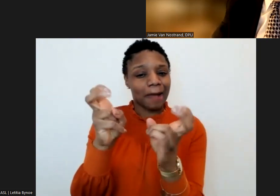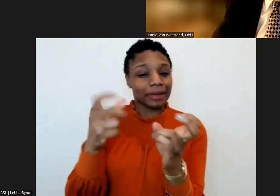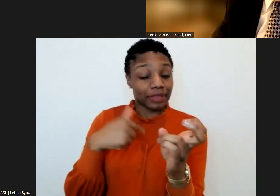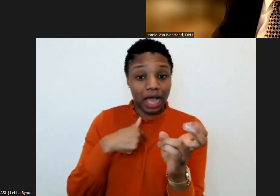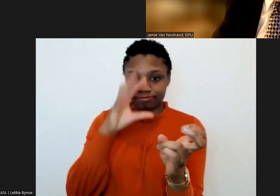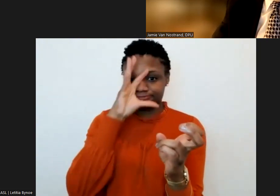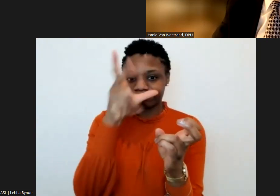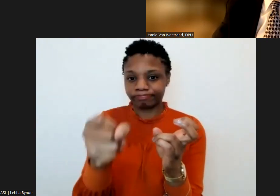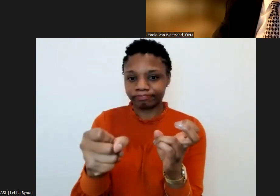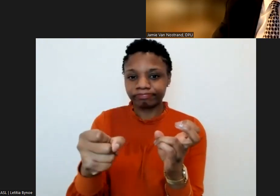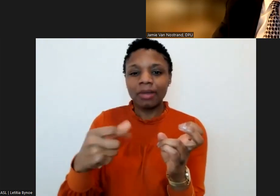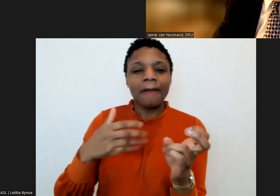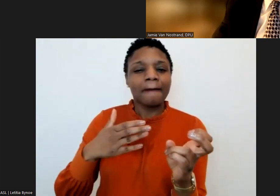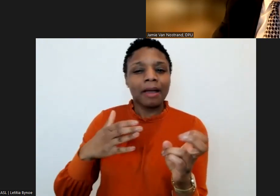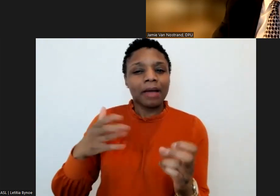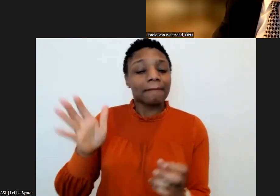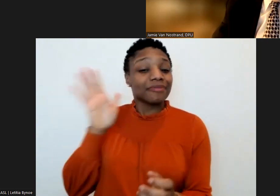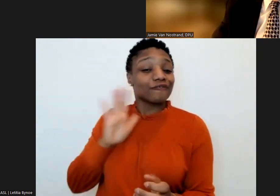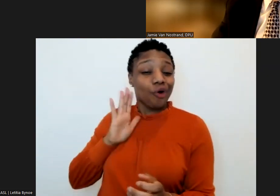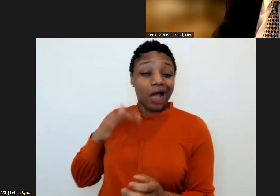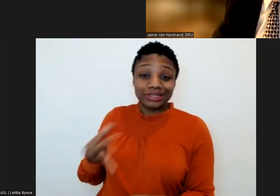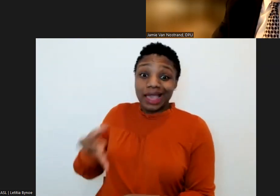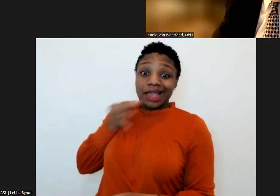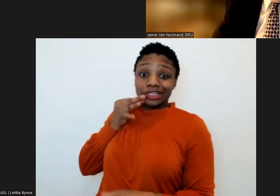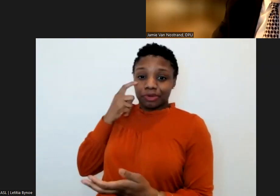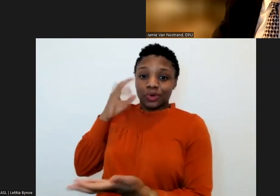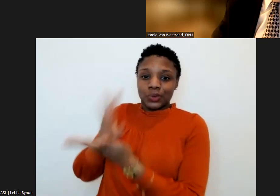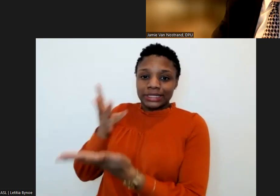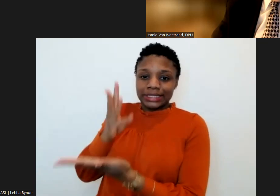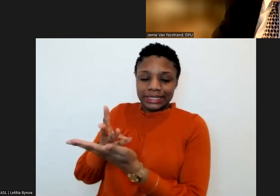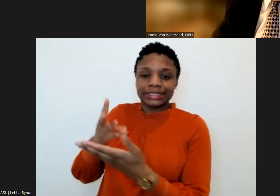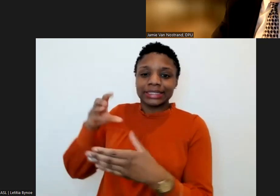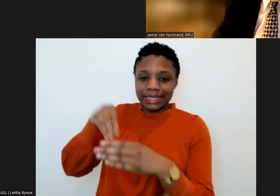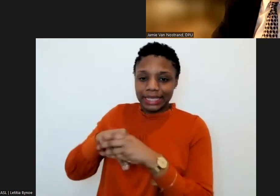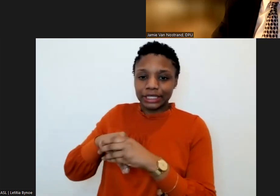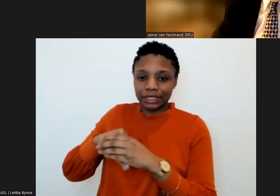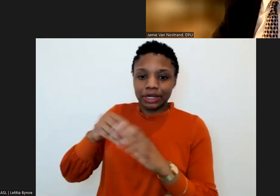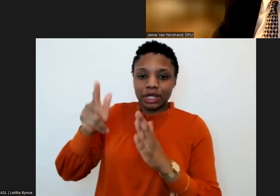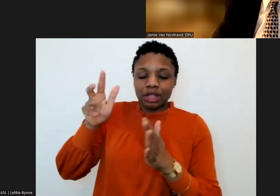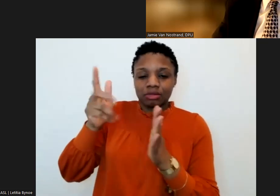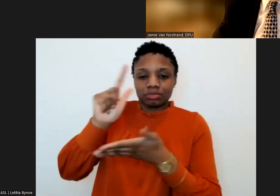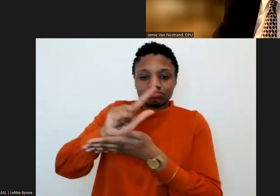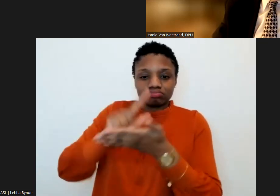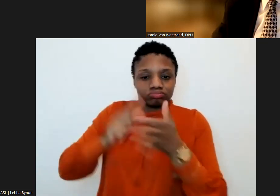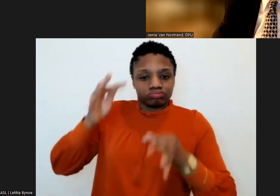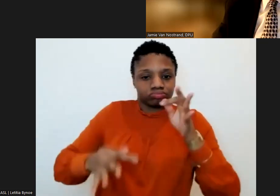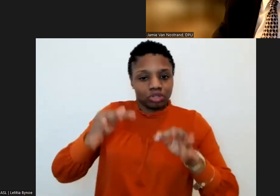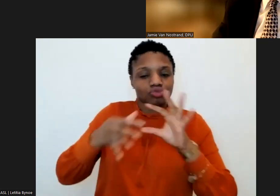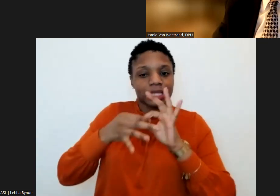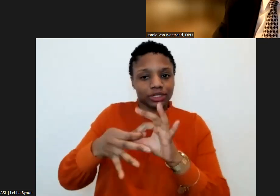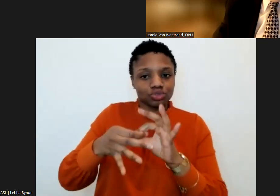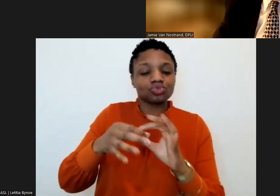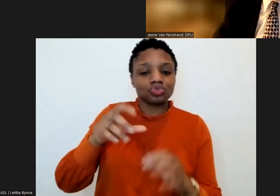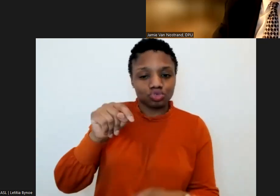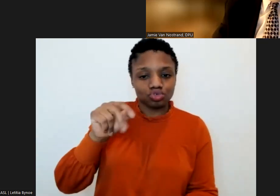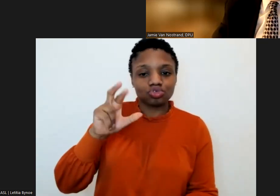was, in my prior life, I was an expert witness actually in a utility proceeding involving transmission and distribution infrastructure.